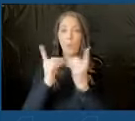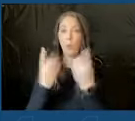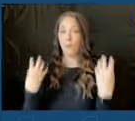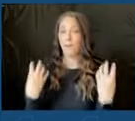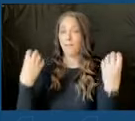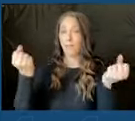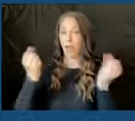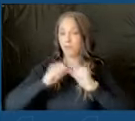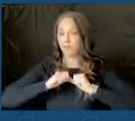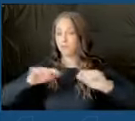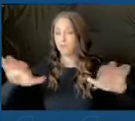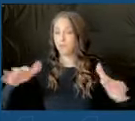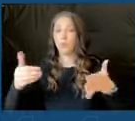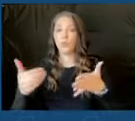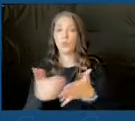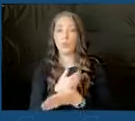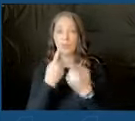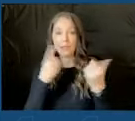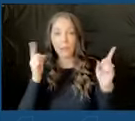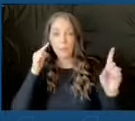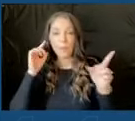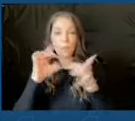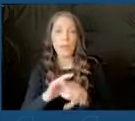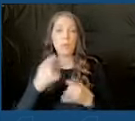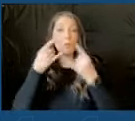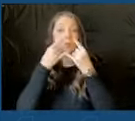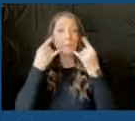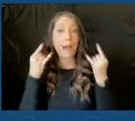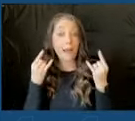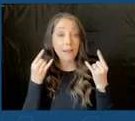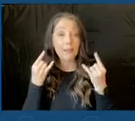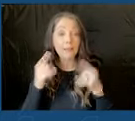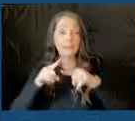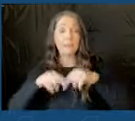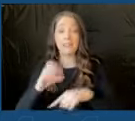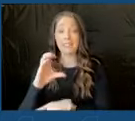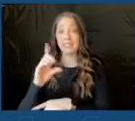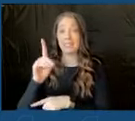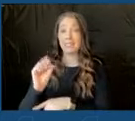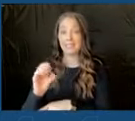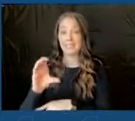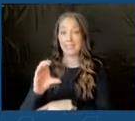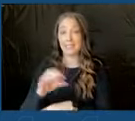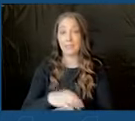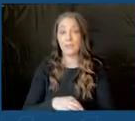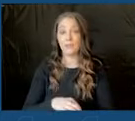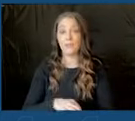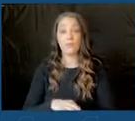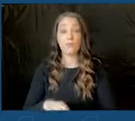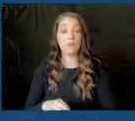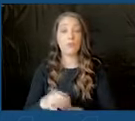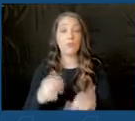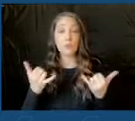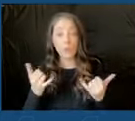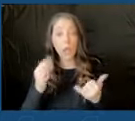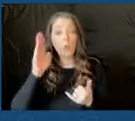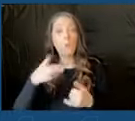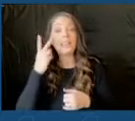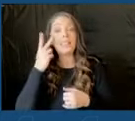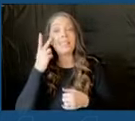new guidance regarding masks based on the CDC guidance, and starting today, masks will be optional. You'll be starting to see these